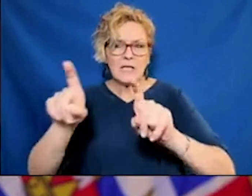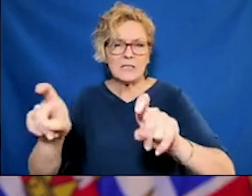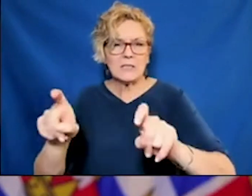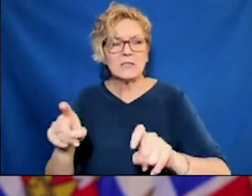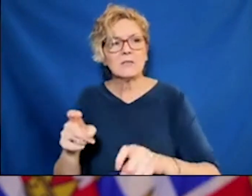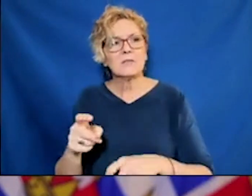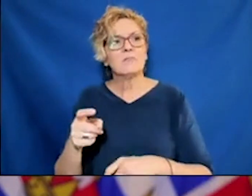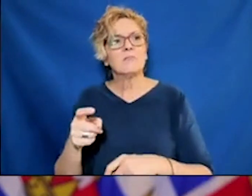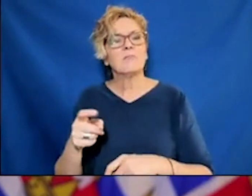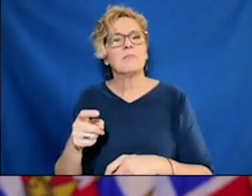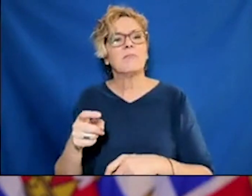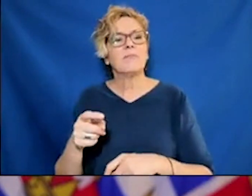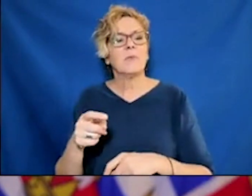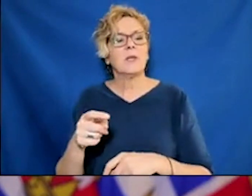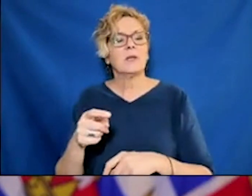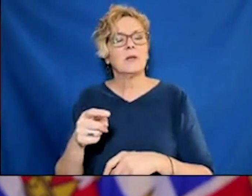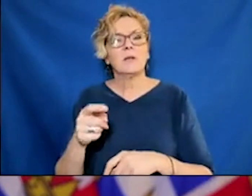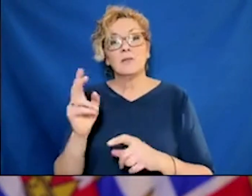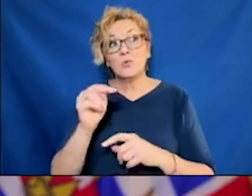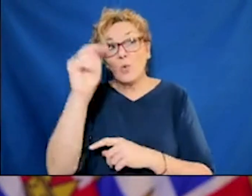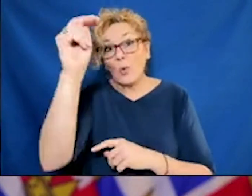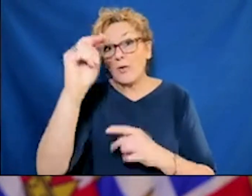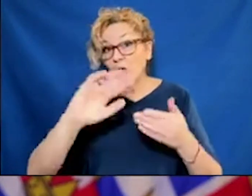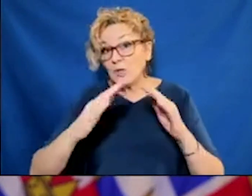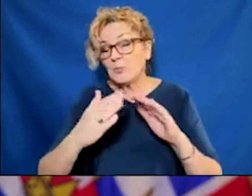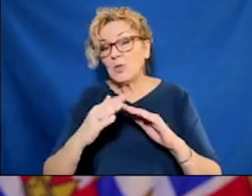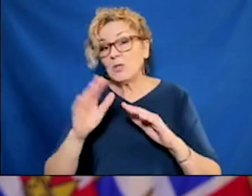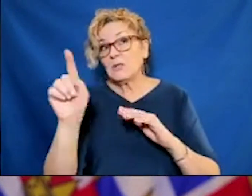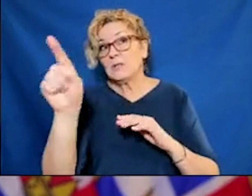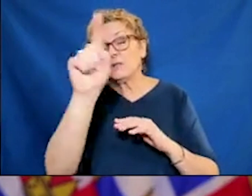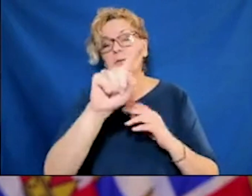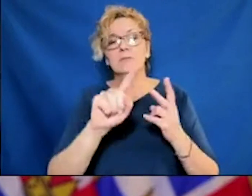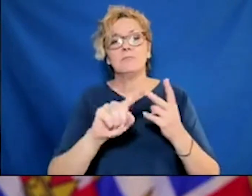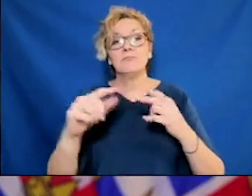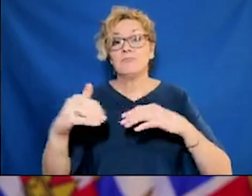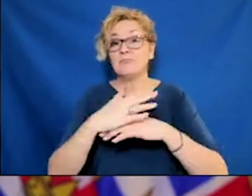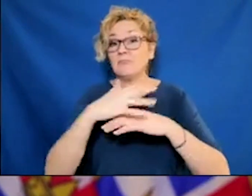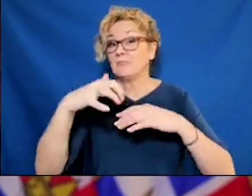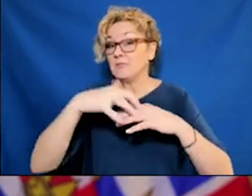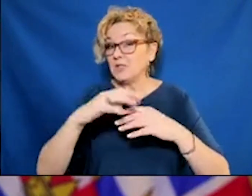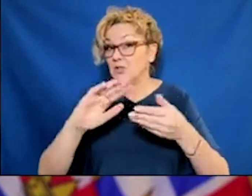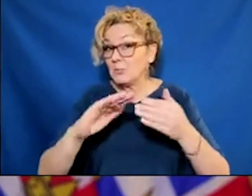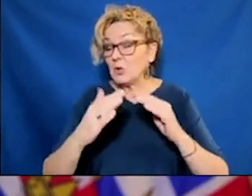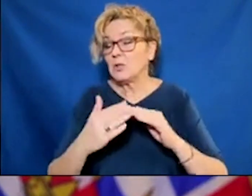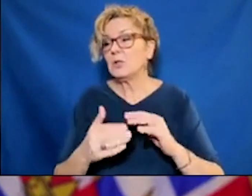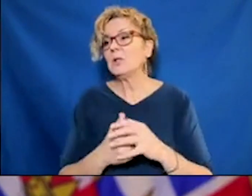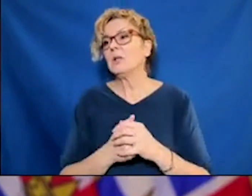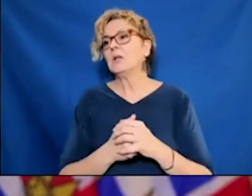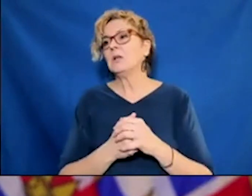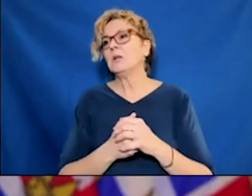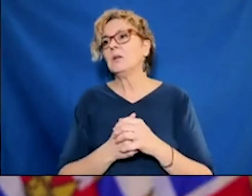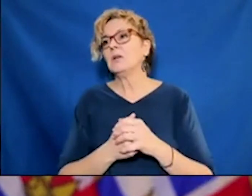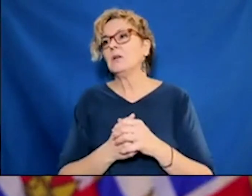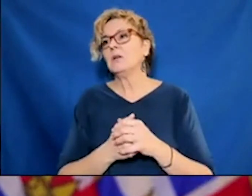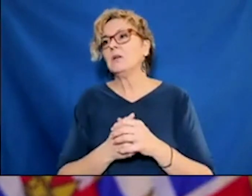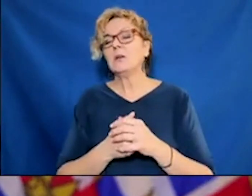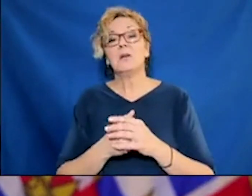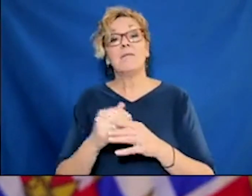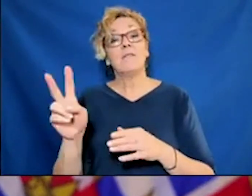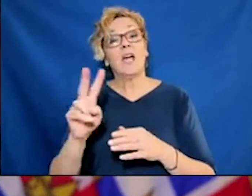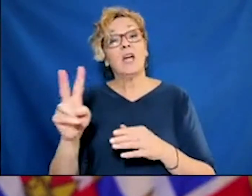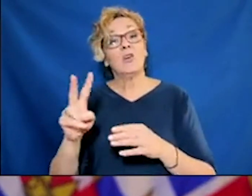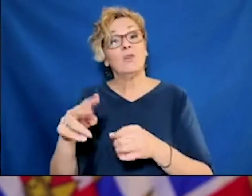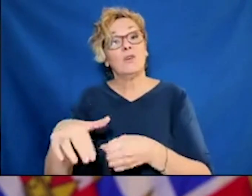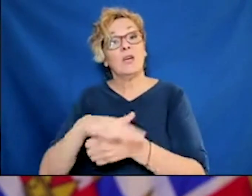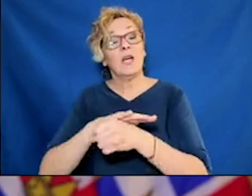using some of the rapid tests as well in the downtown east side, where people may not come back to get their result a day or 2 days